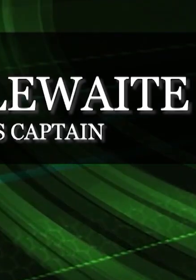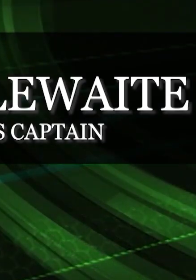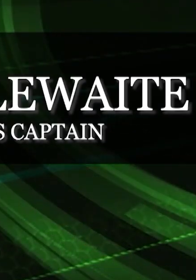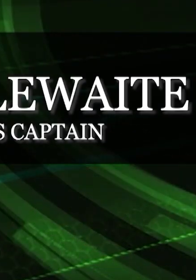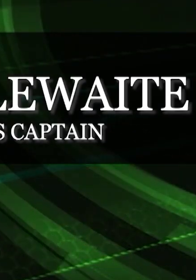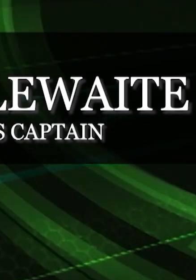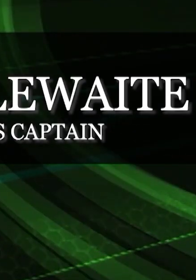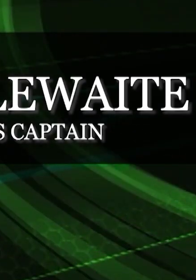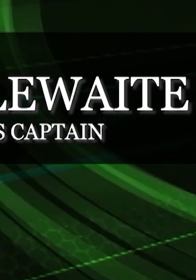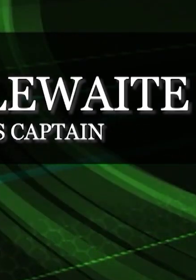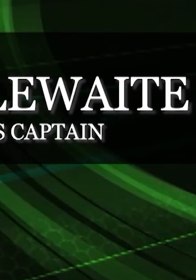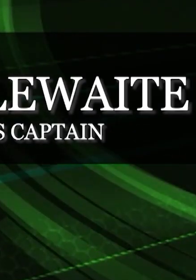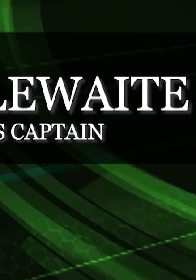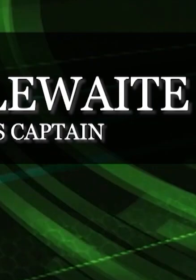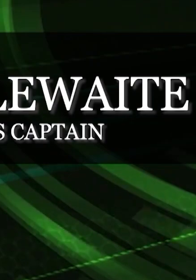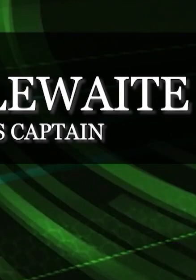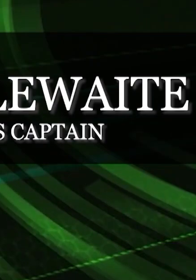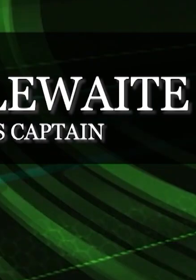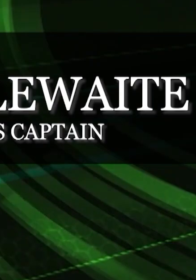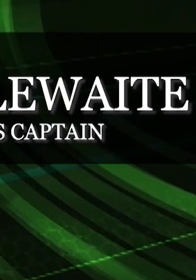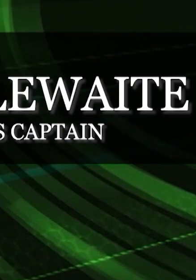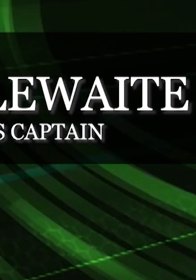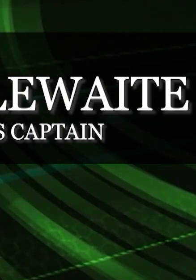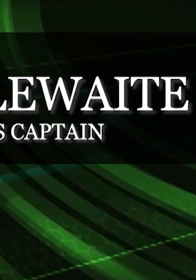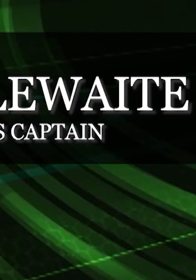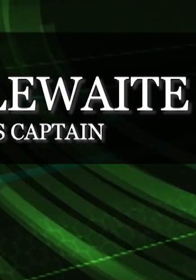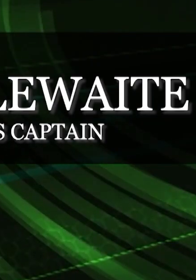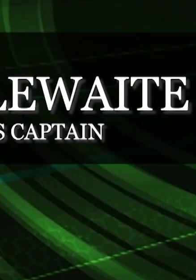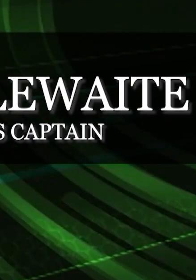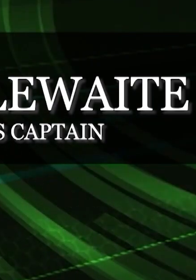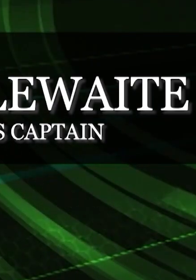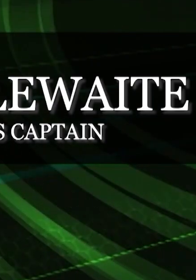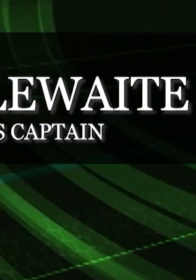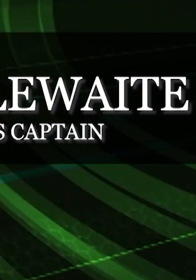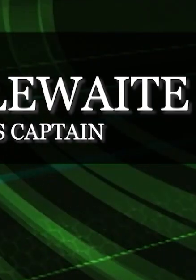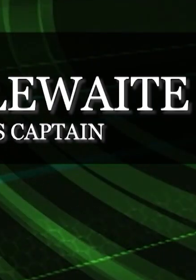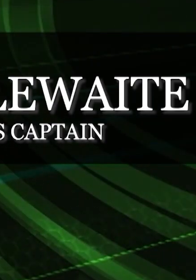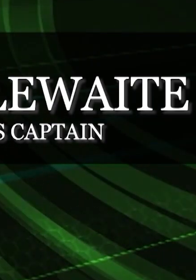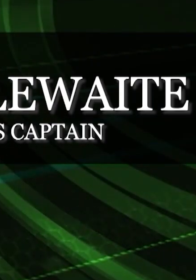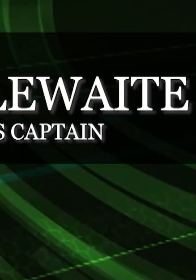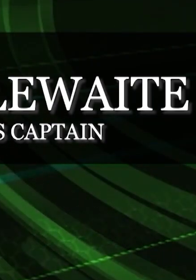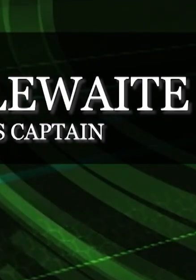2 or heaven forbid, be demoted to Group 3.